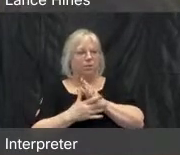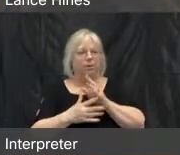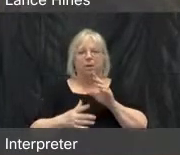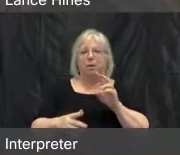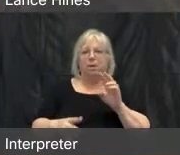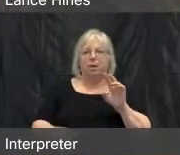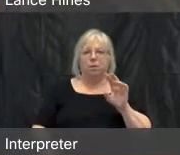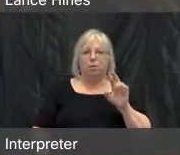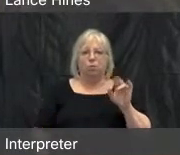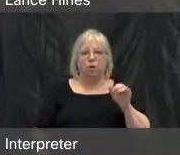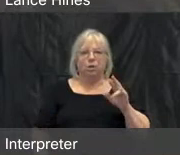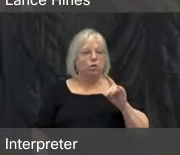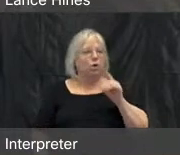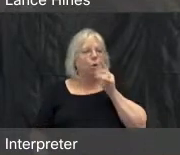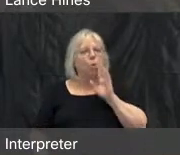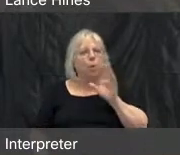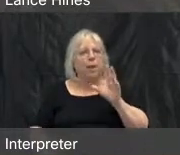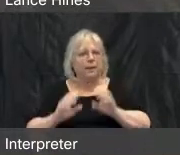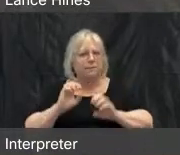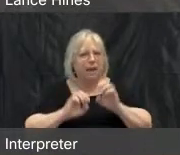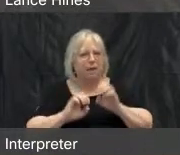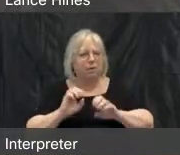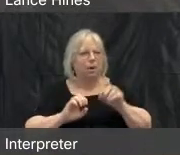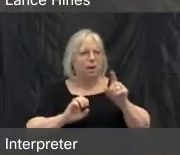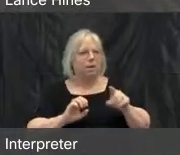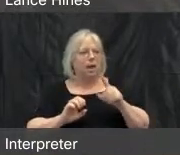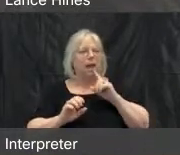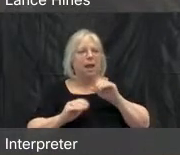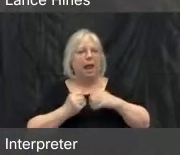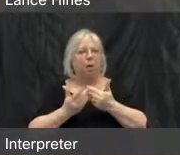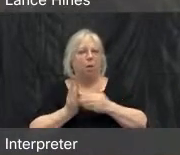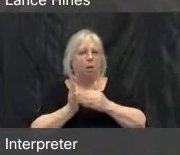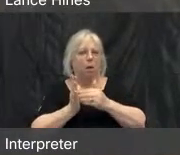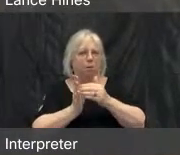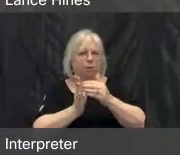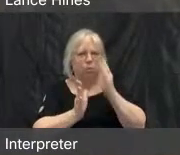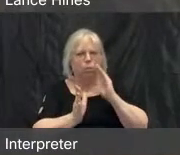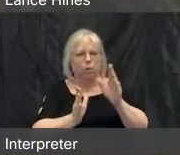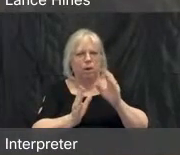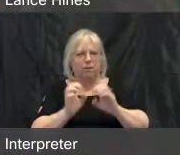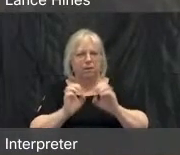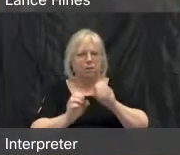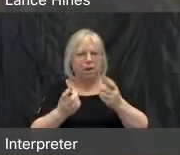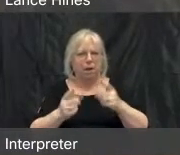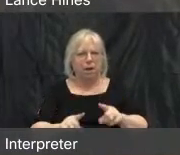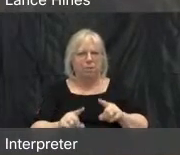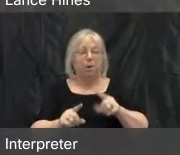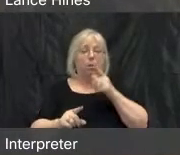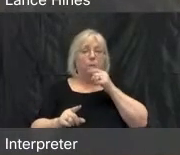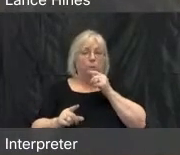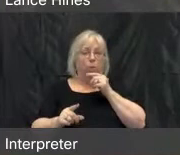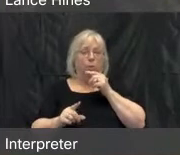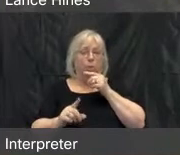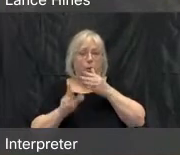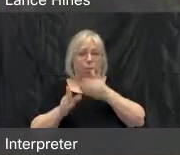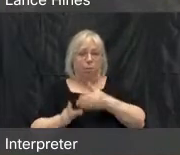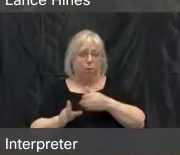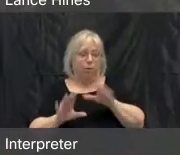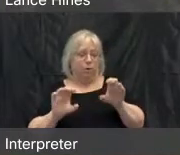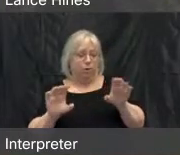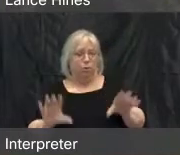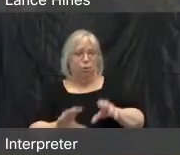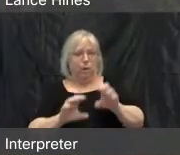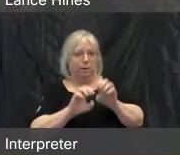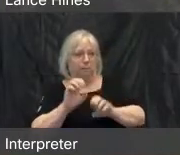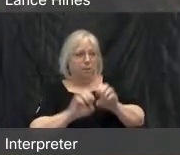Who's going to do the evaluation of it, and how often will it be evaluated? Who's the intermediary? Who's doing the evaluation to say this is